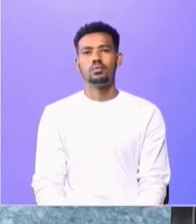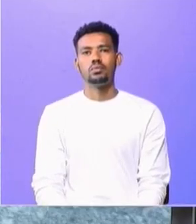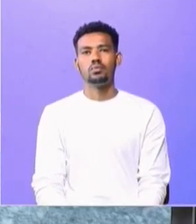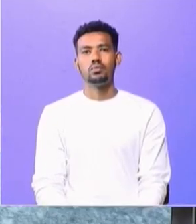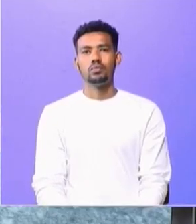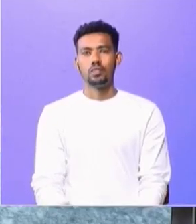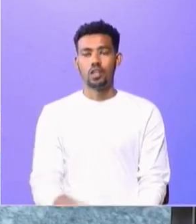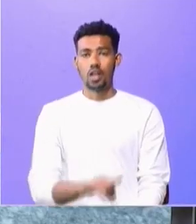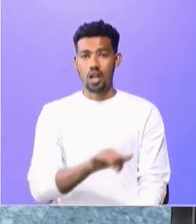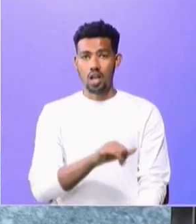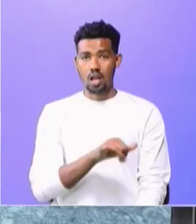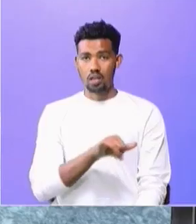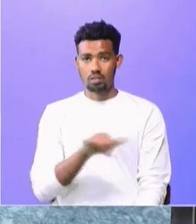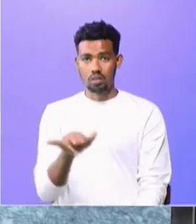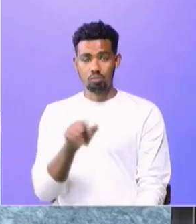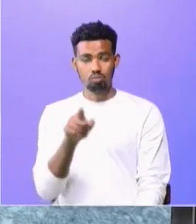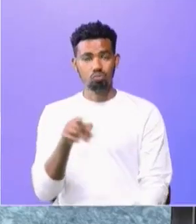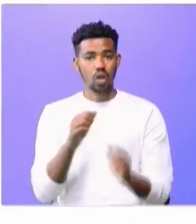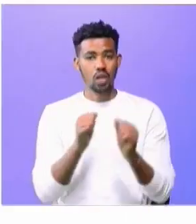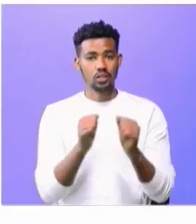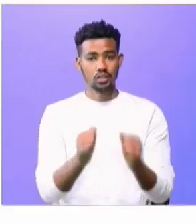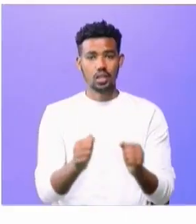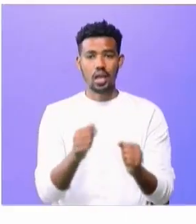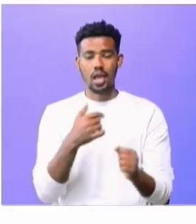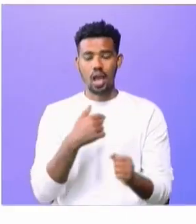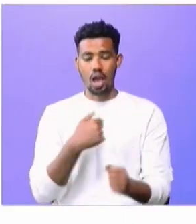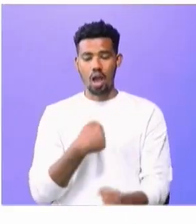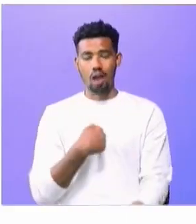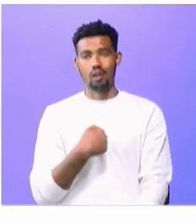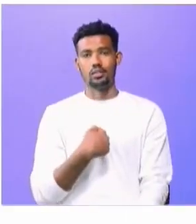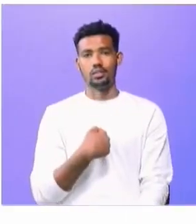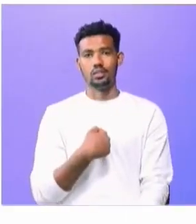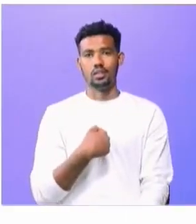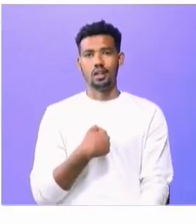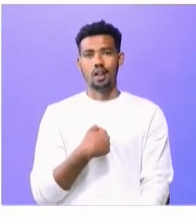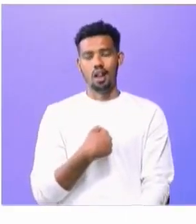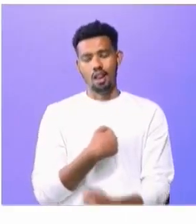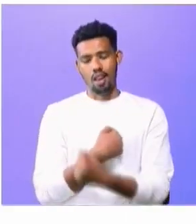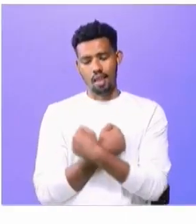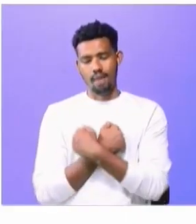And also you can say I love